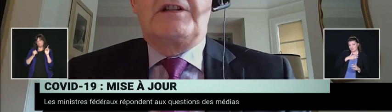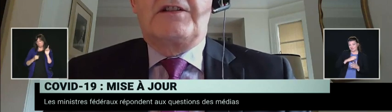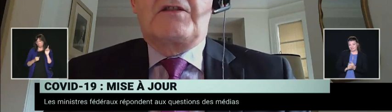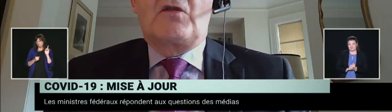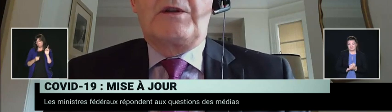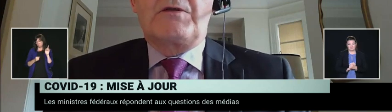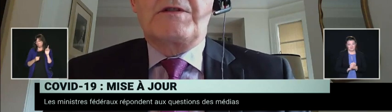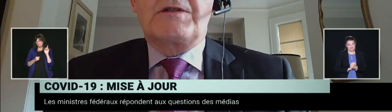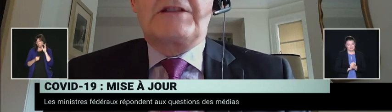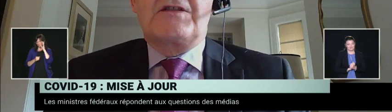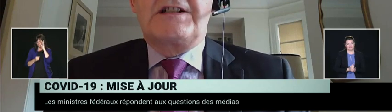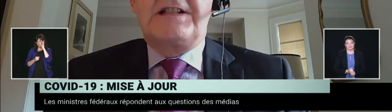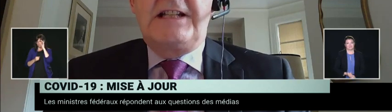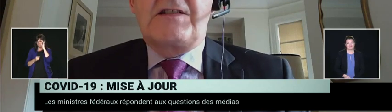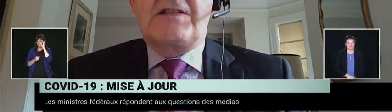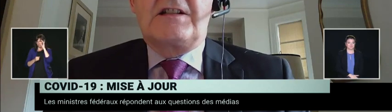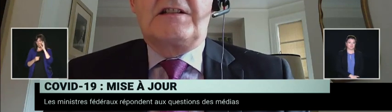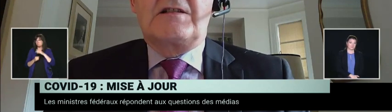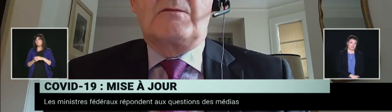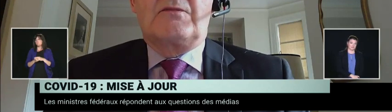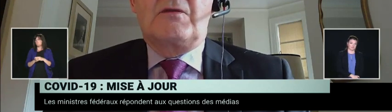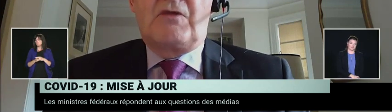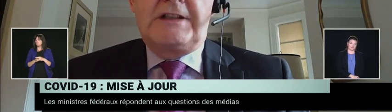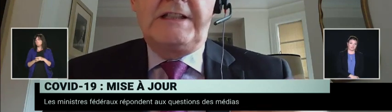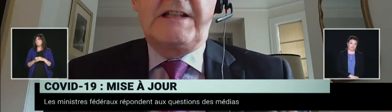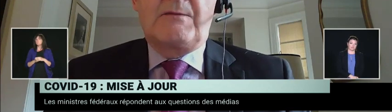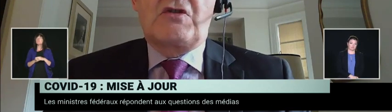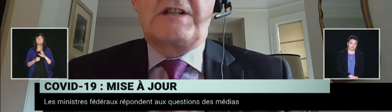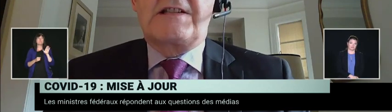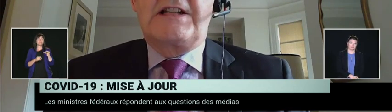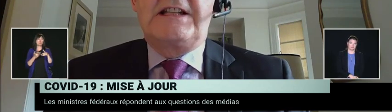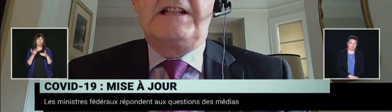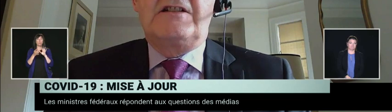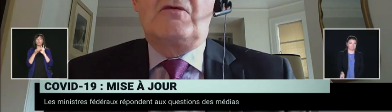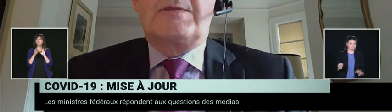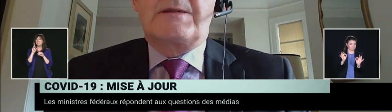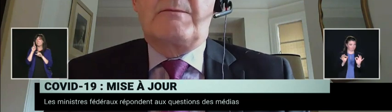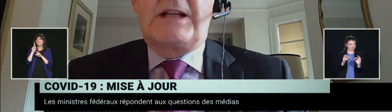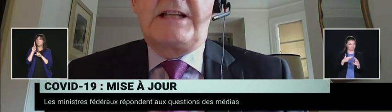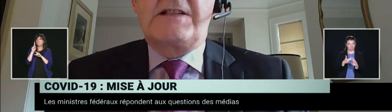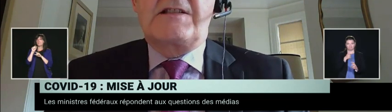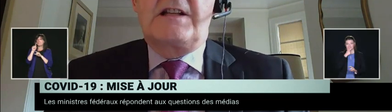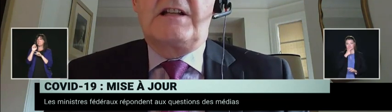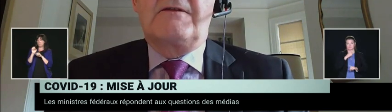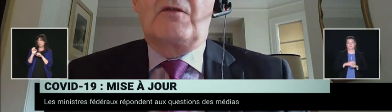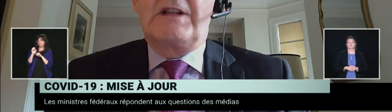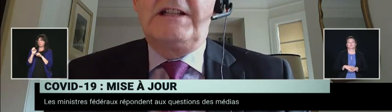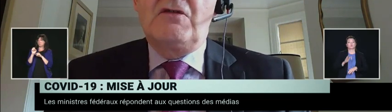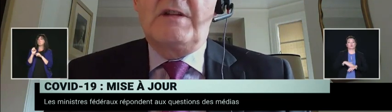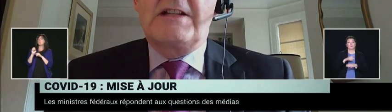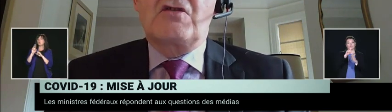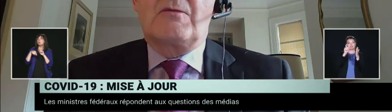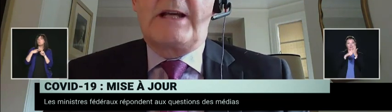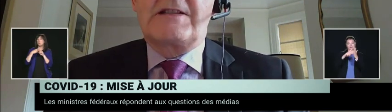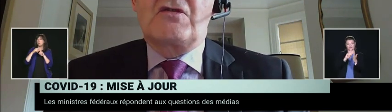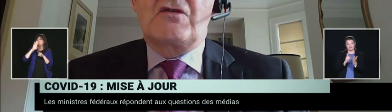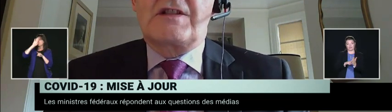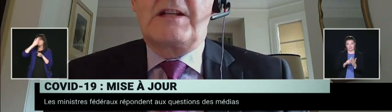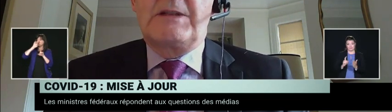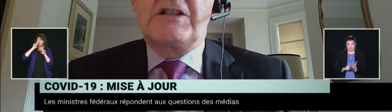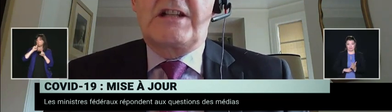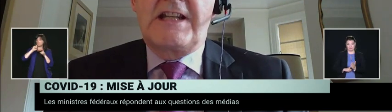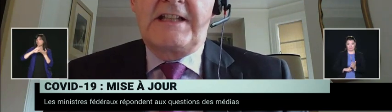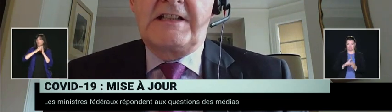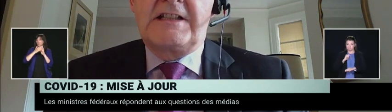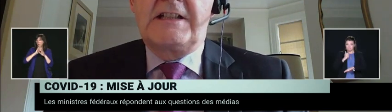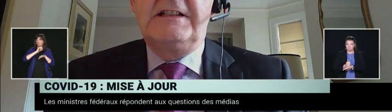Very good. So with respect to the dates to bring the temperature testing into place, for international passengers